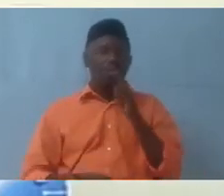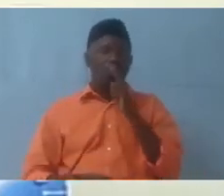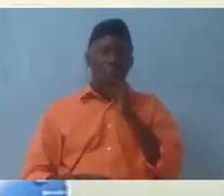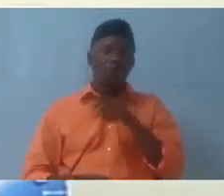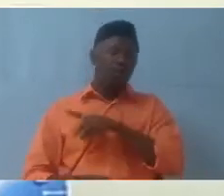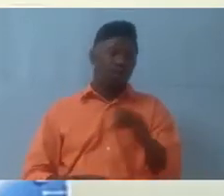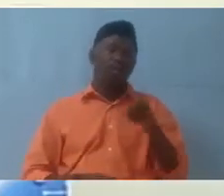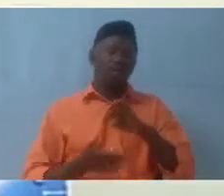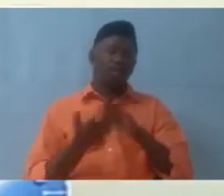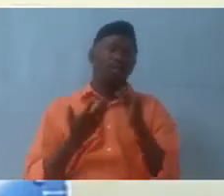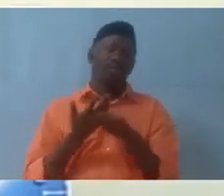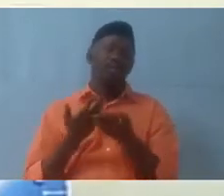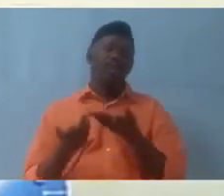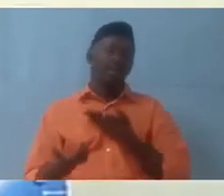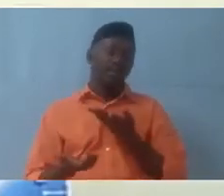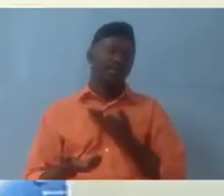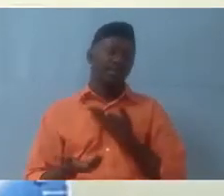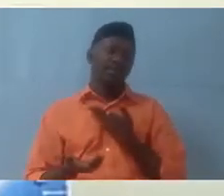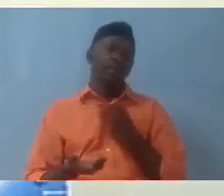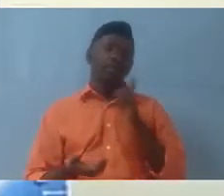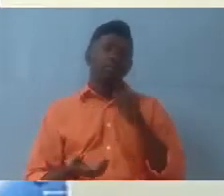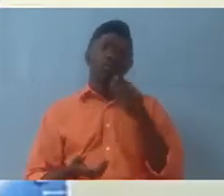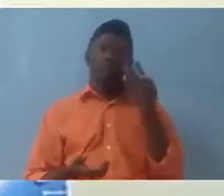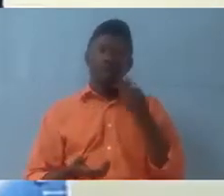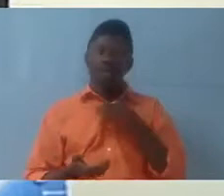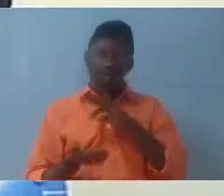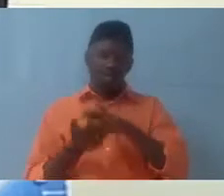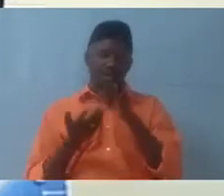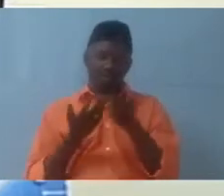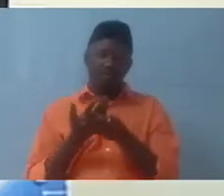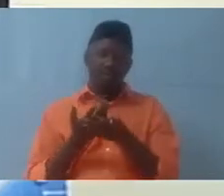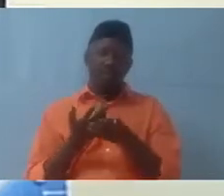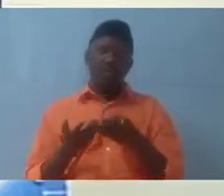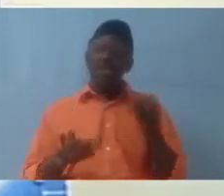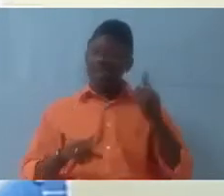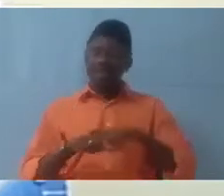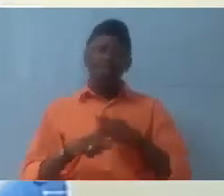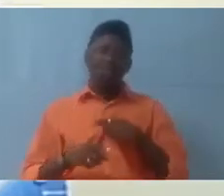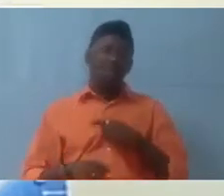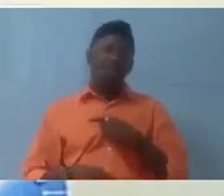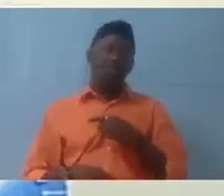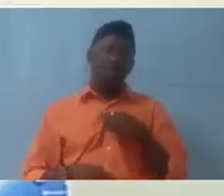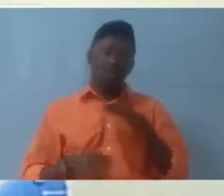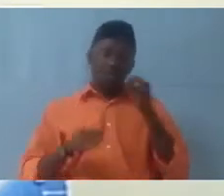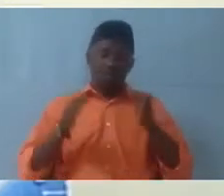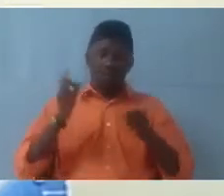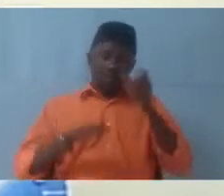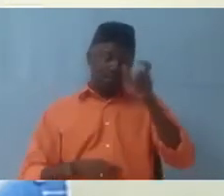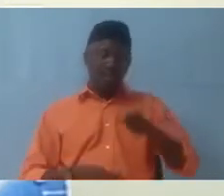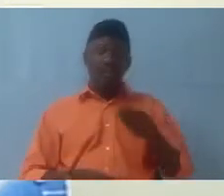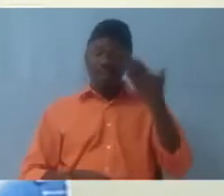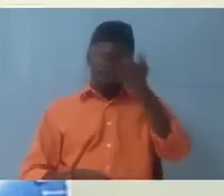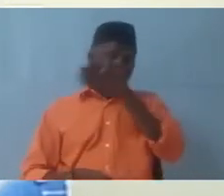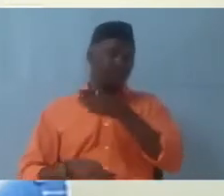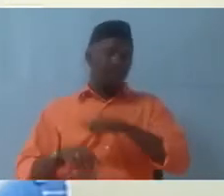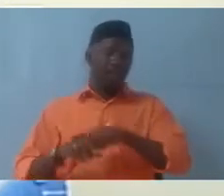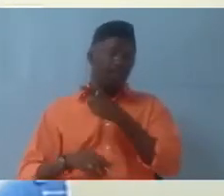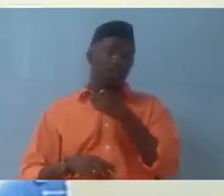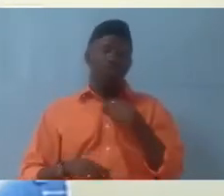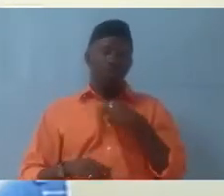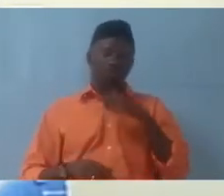then when they transferred me, there was already a magistrate who was overseeing naturally those jurisdictions.